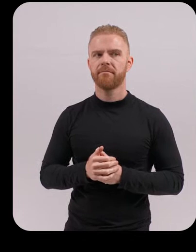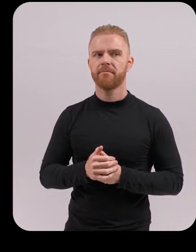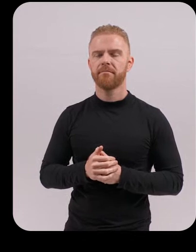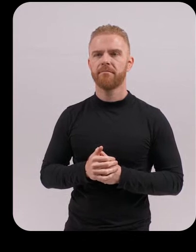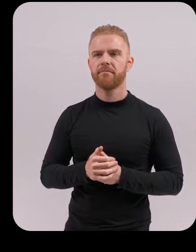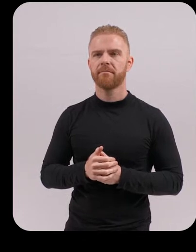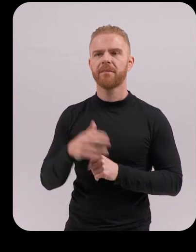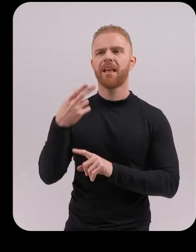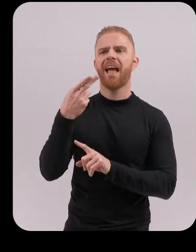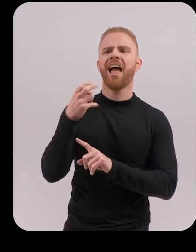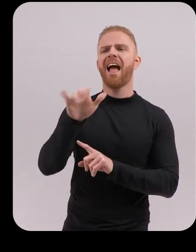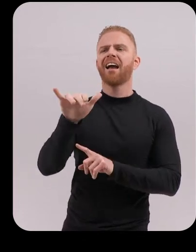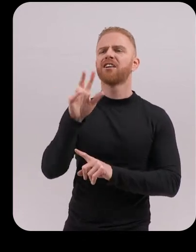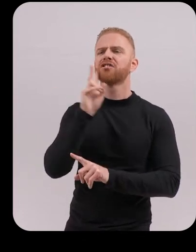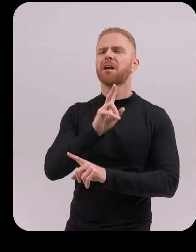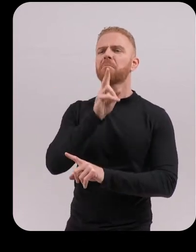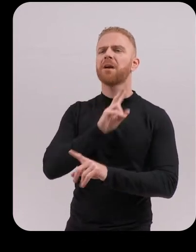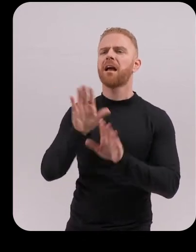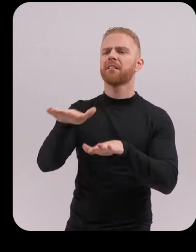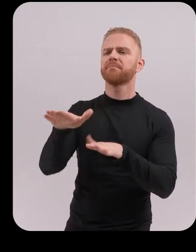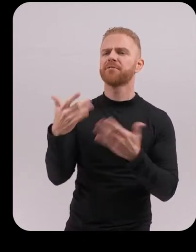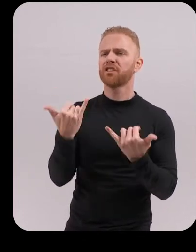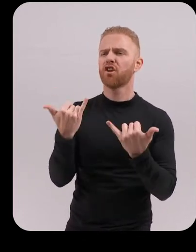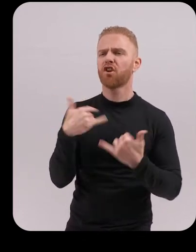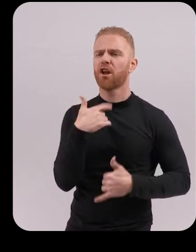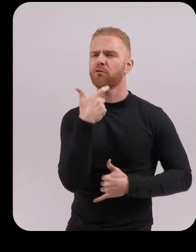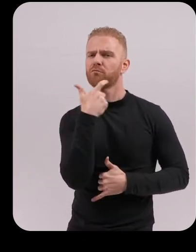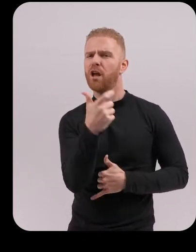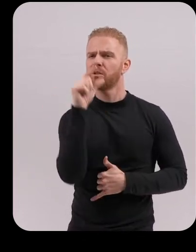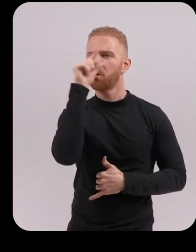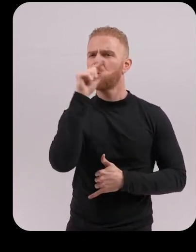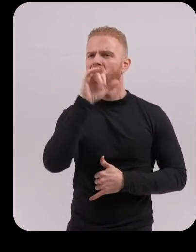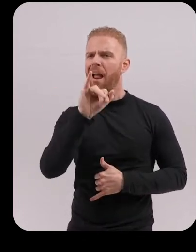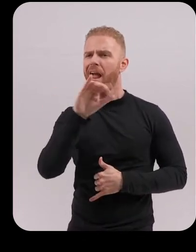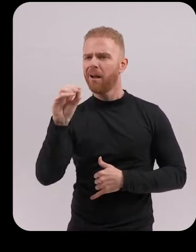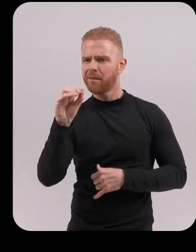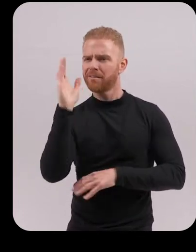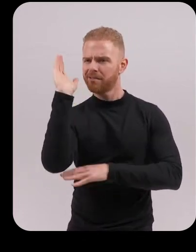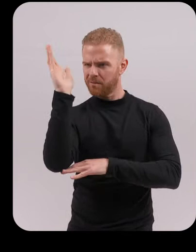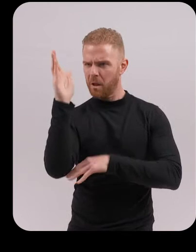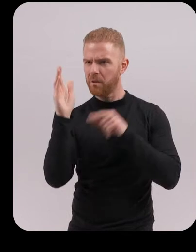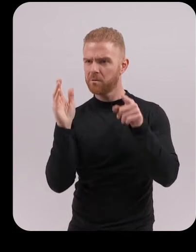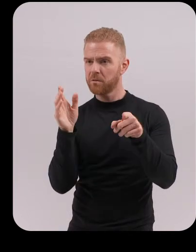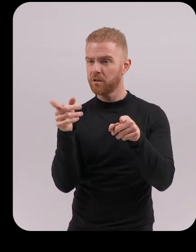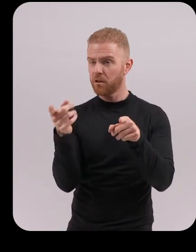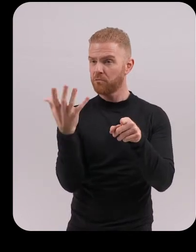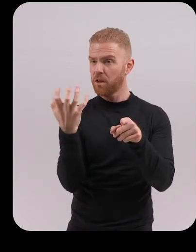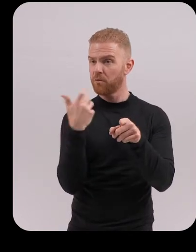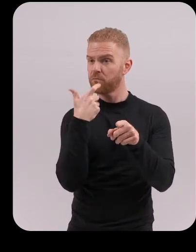Hey, Gemini, I'm currently watching a Google I/O keynote right now. You want to watch it with me?